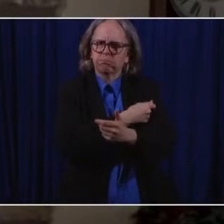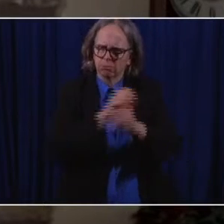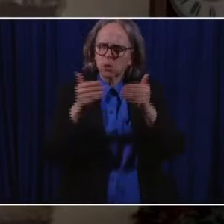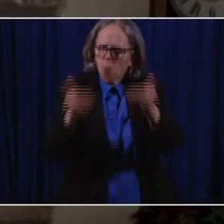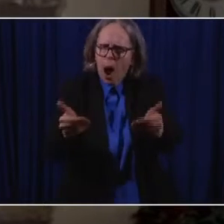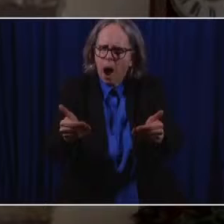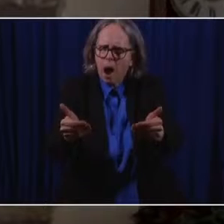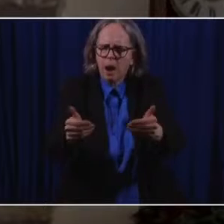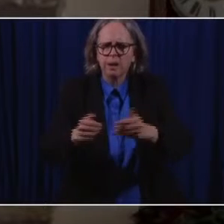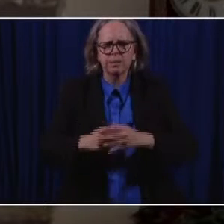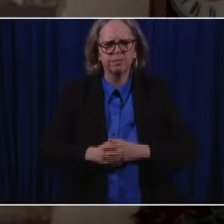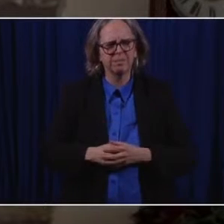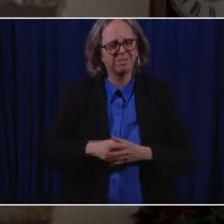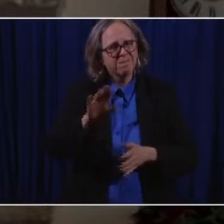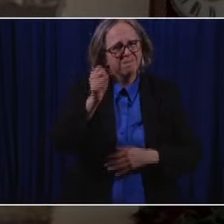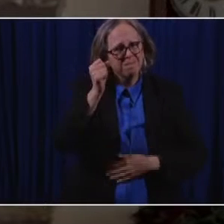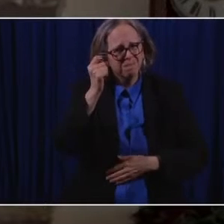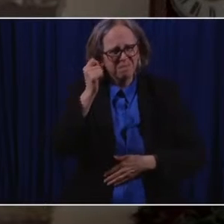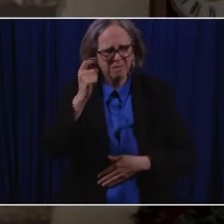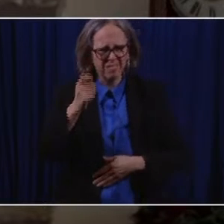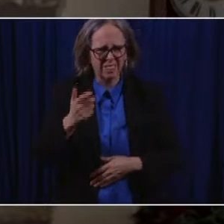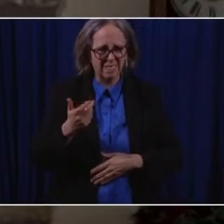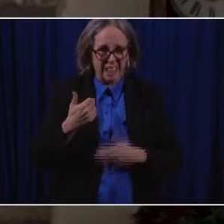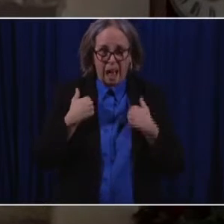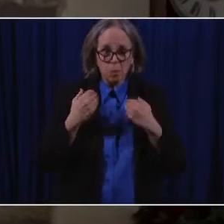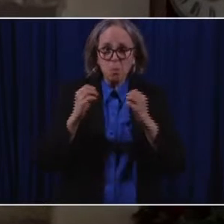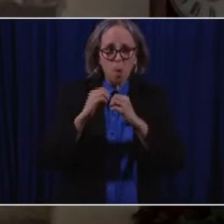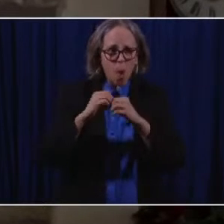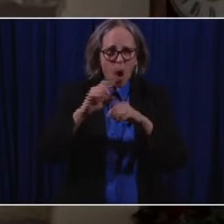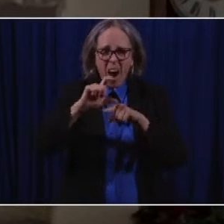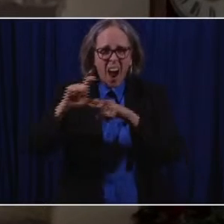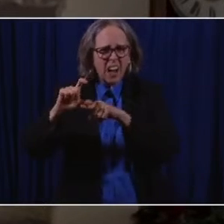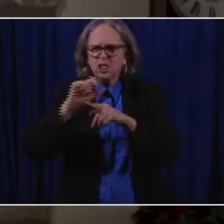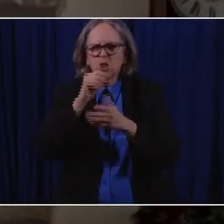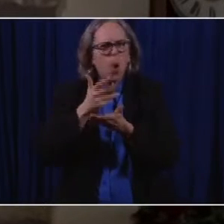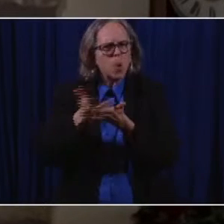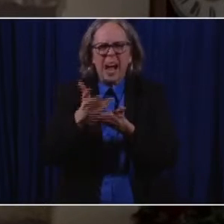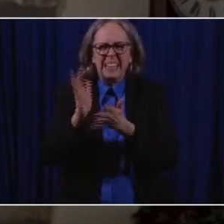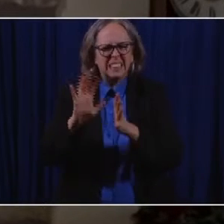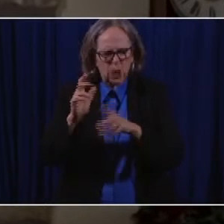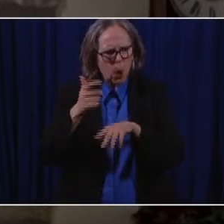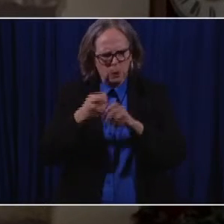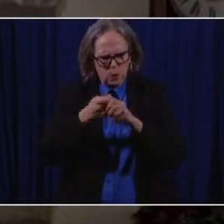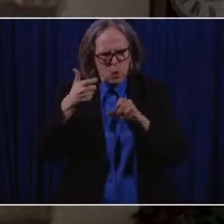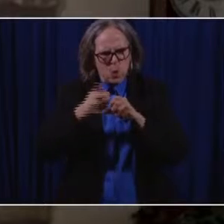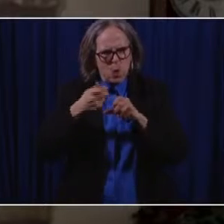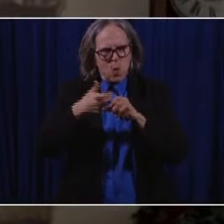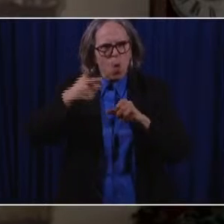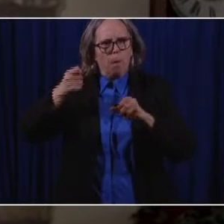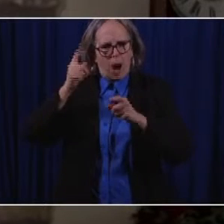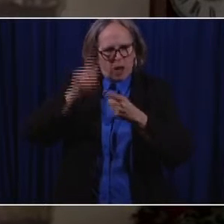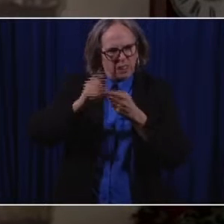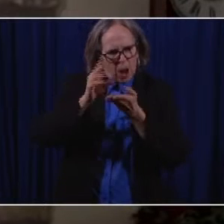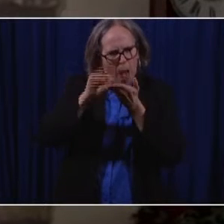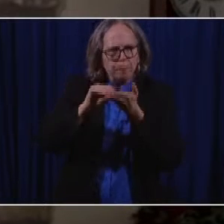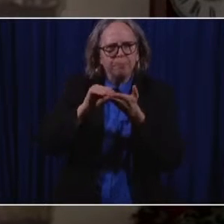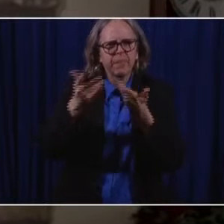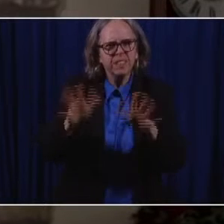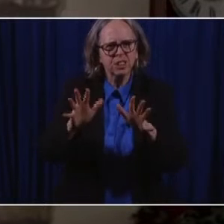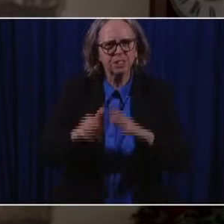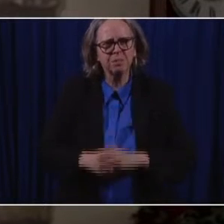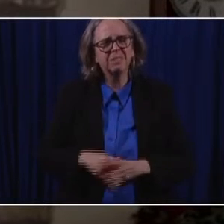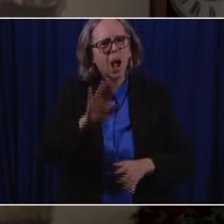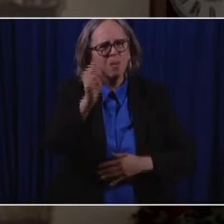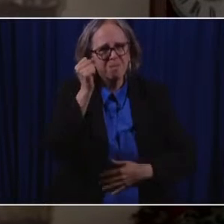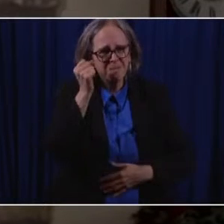you're vaccinating, just keep going. I mean, do not waste any of it. My understanding is the instructions do say, though,